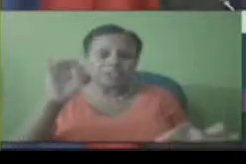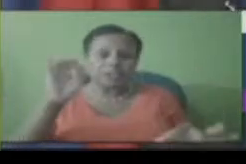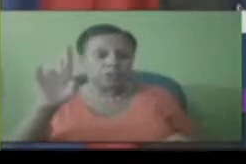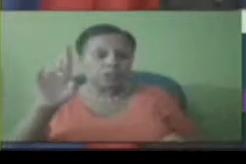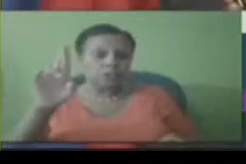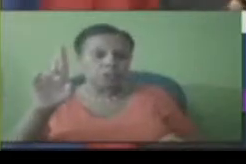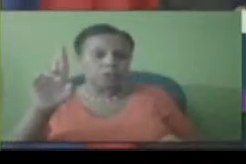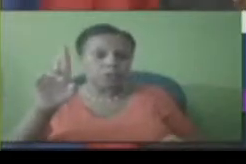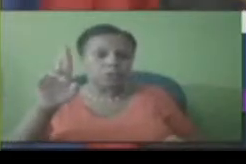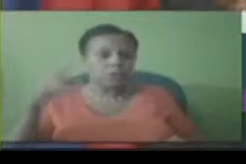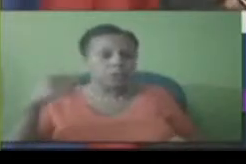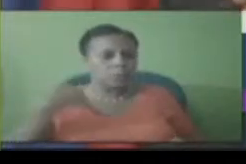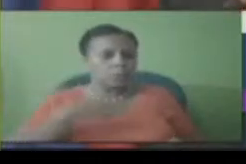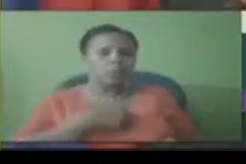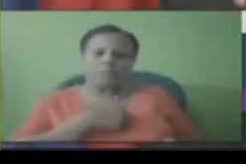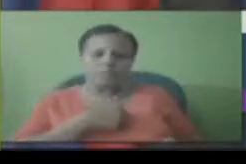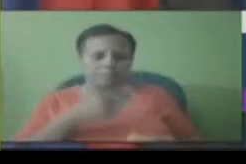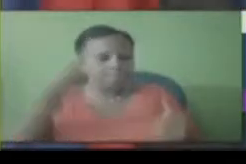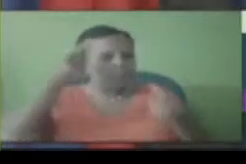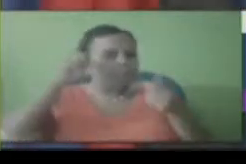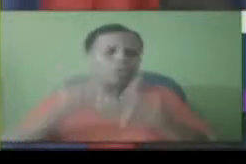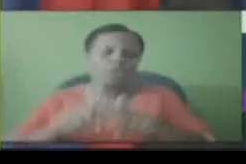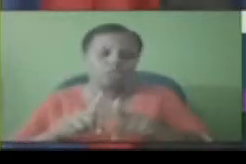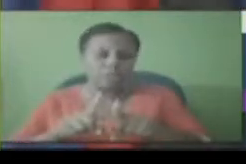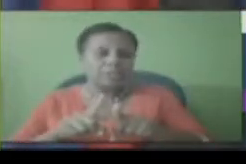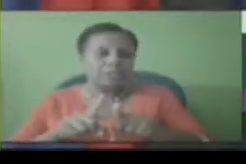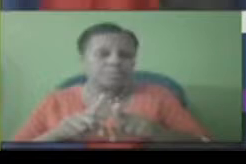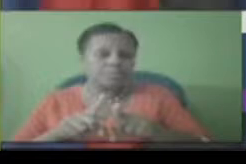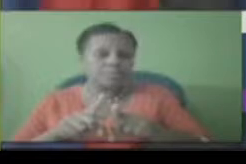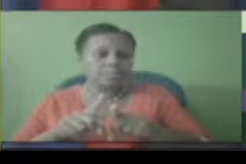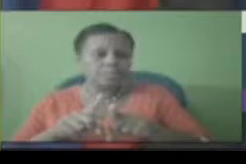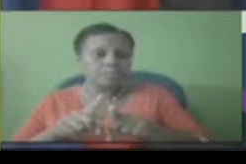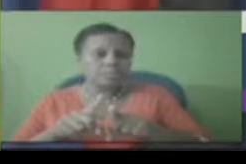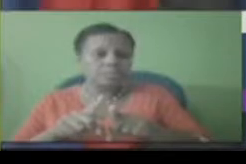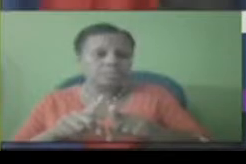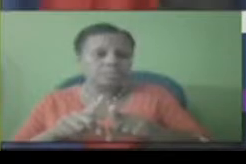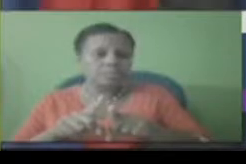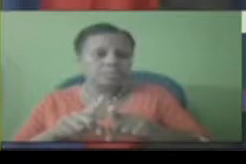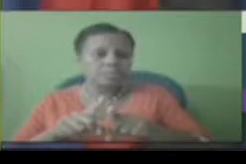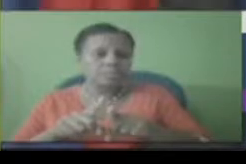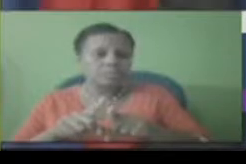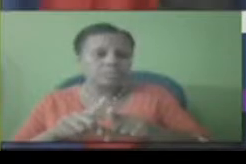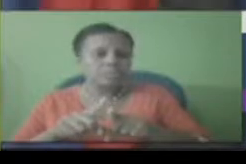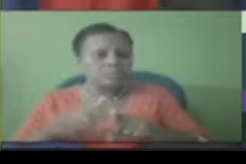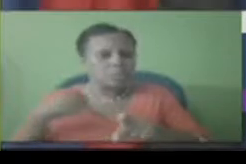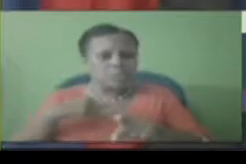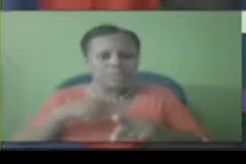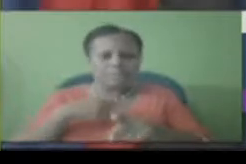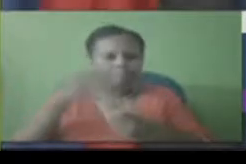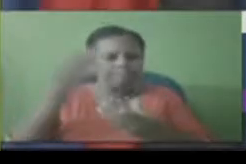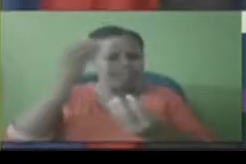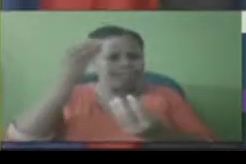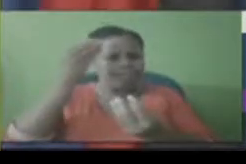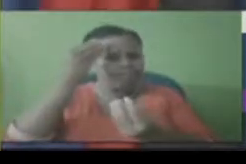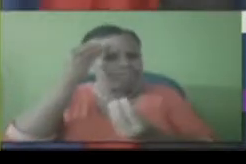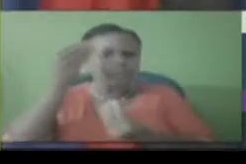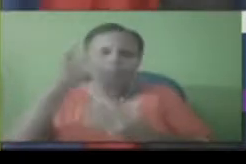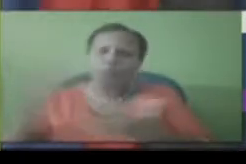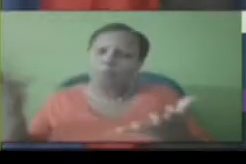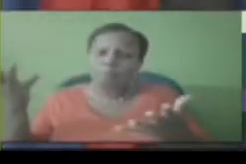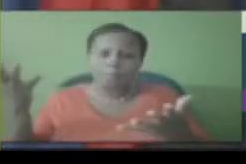of it. Non-disclosure and more. We disclosed the price of the COVAX because that was